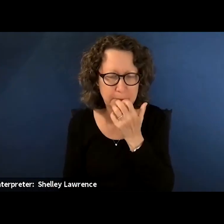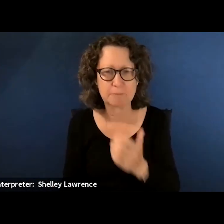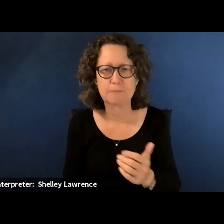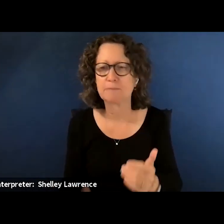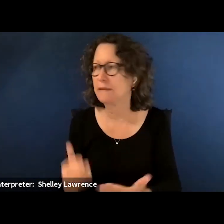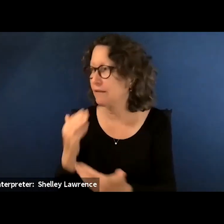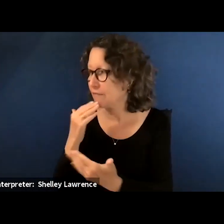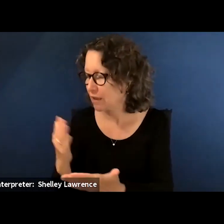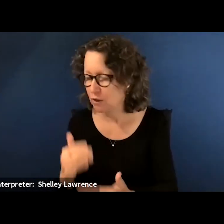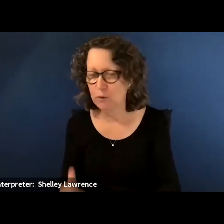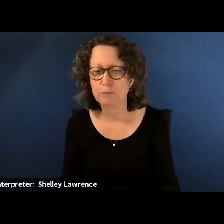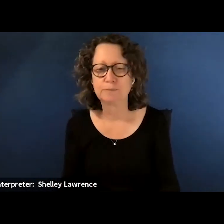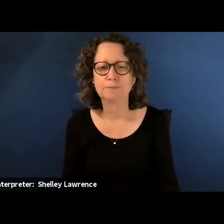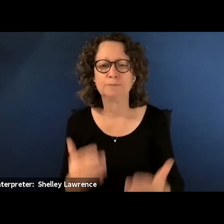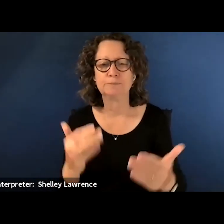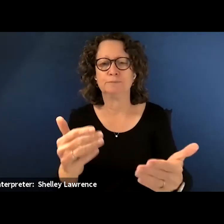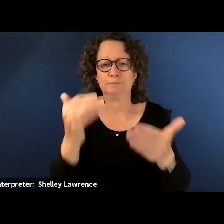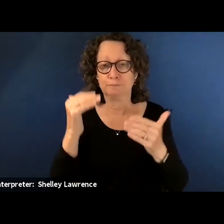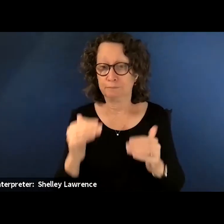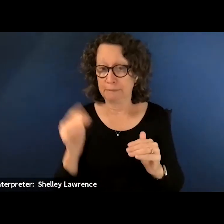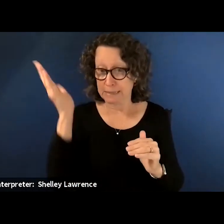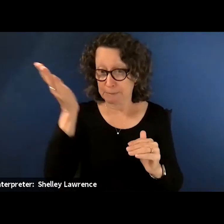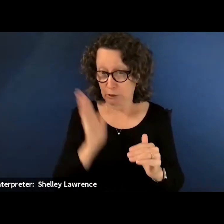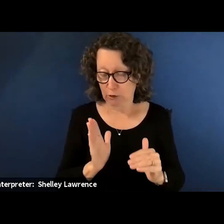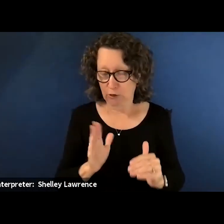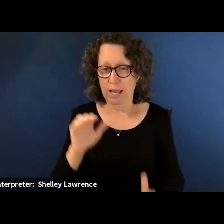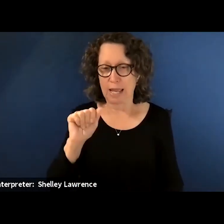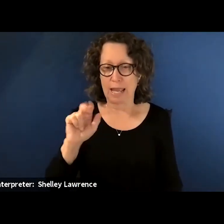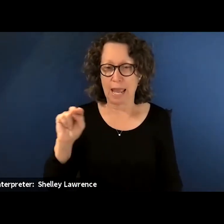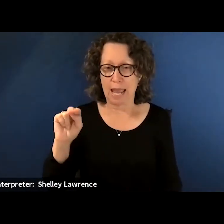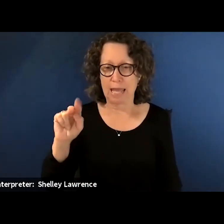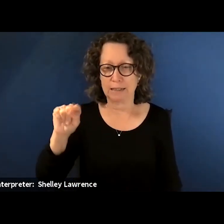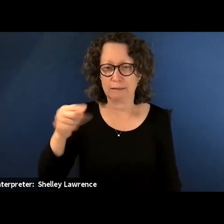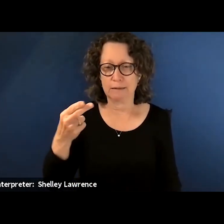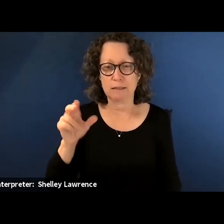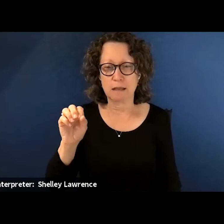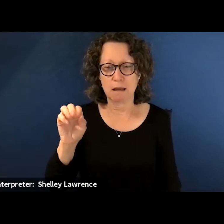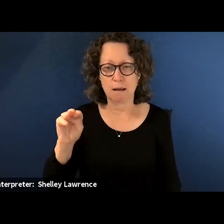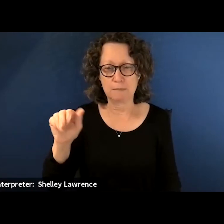Thank you. Our next speaker is Ann Thomas.